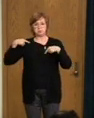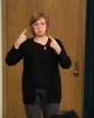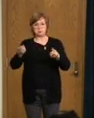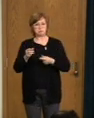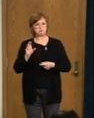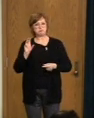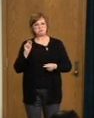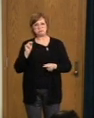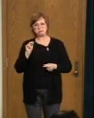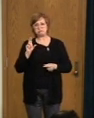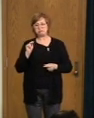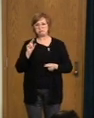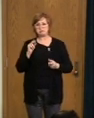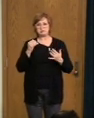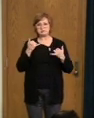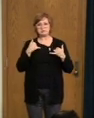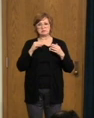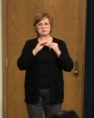at our